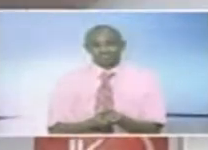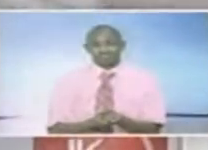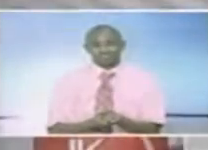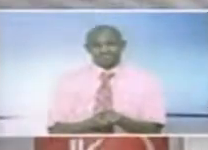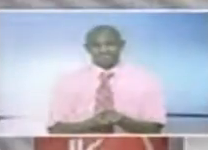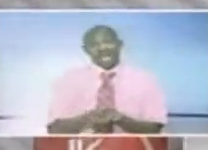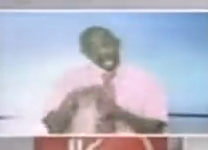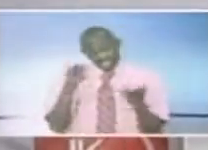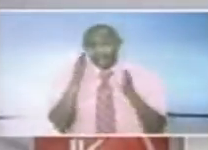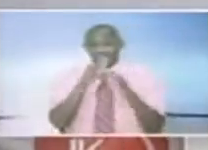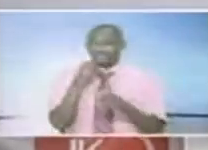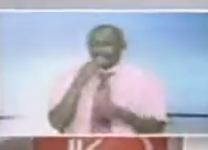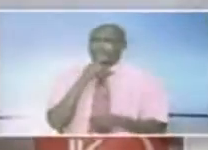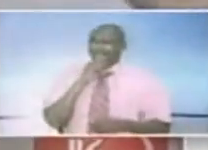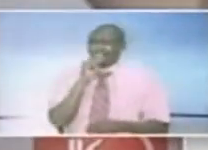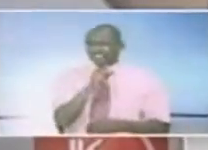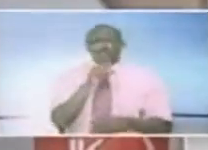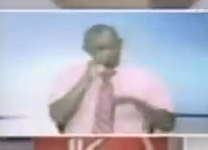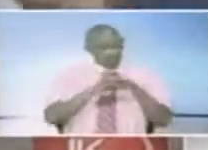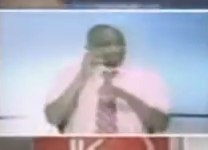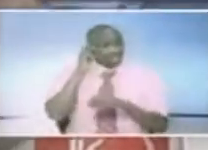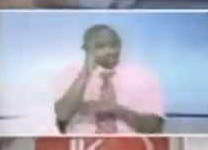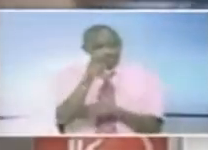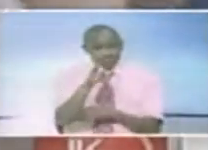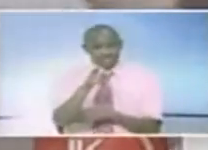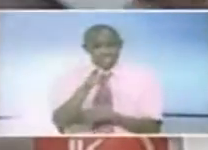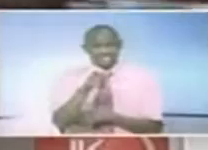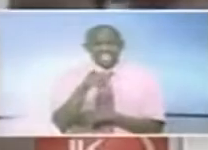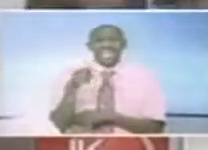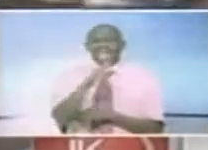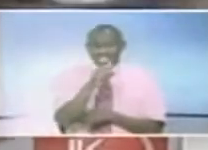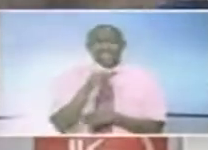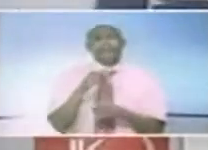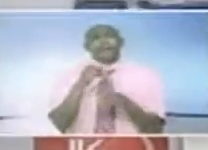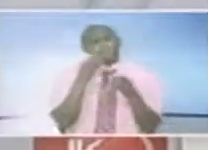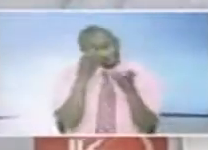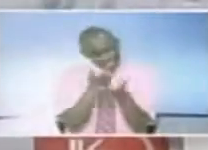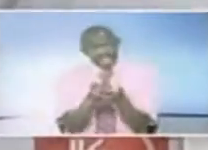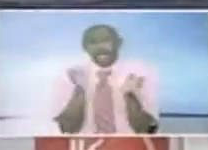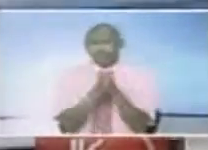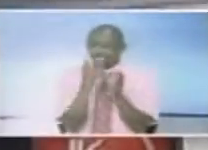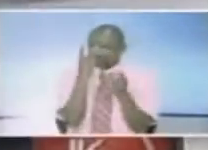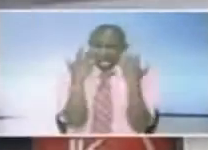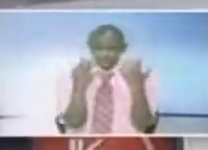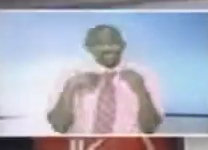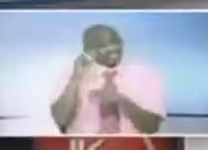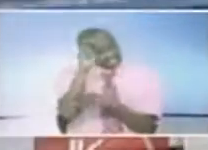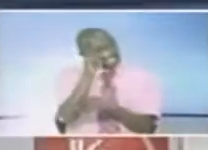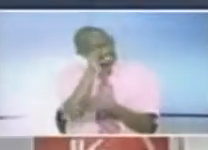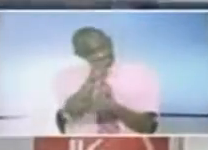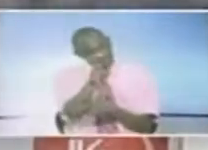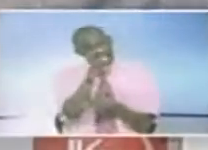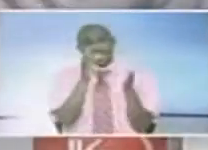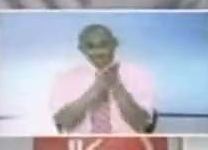Caleb Karuga, my man, good to hear from you. You say, any beggar with two arms watching artist Mchoraji